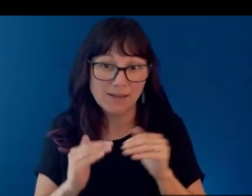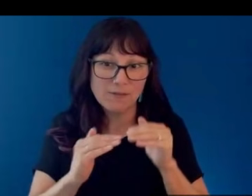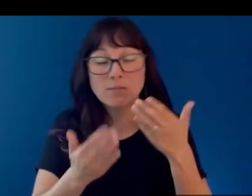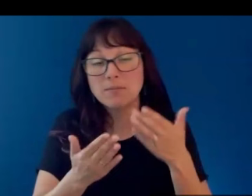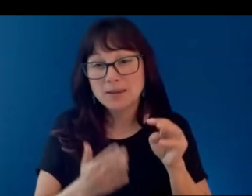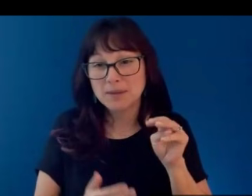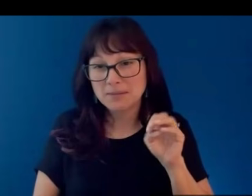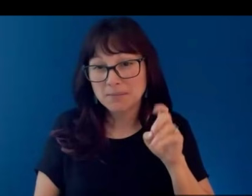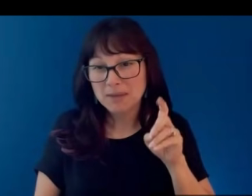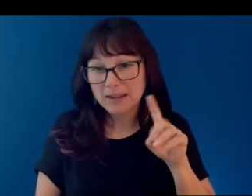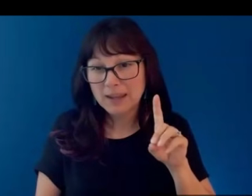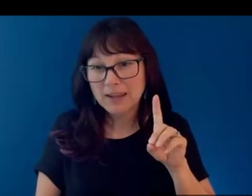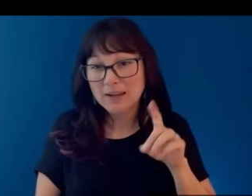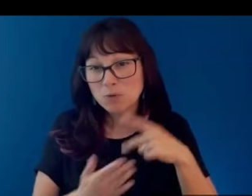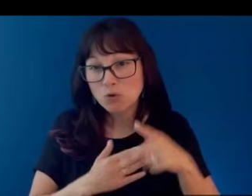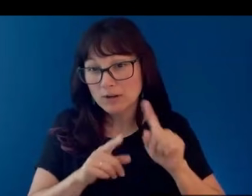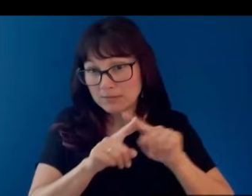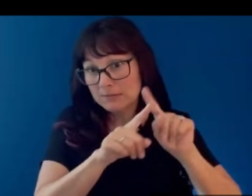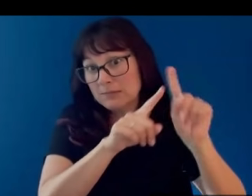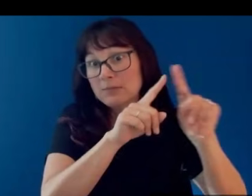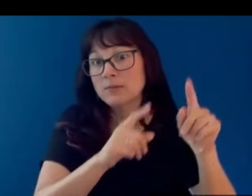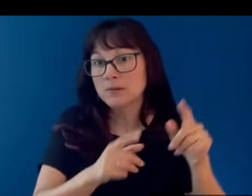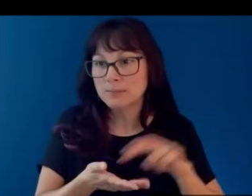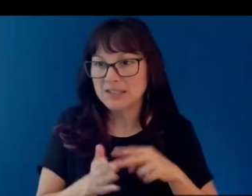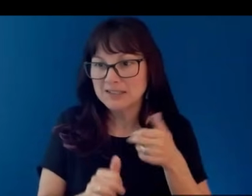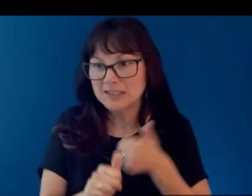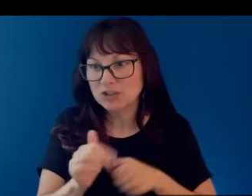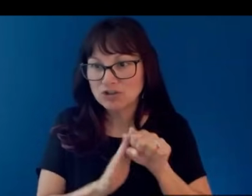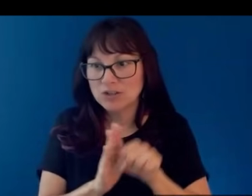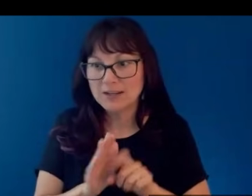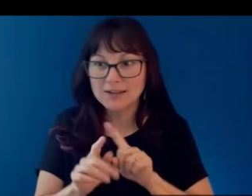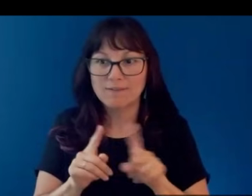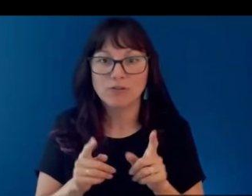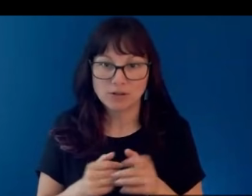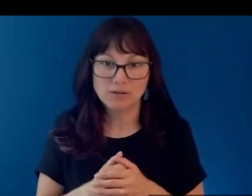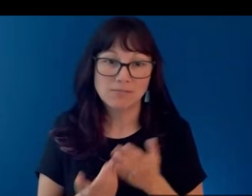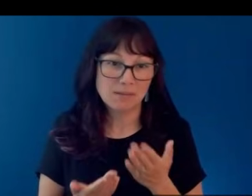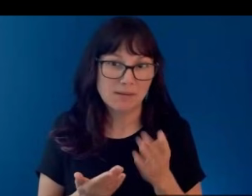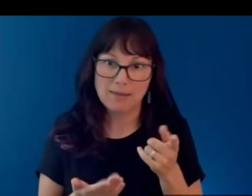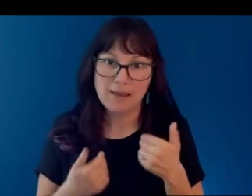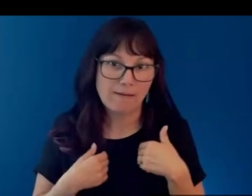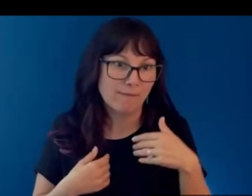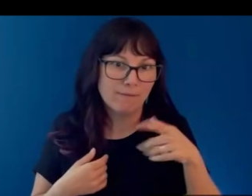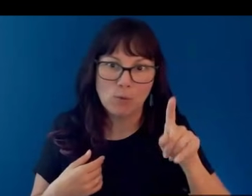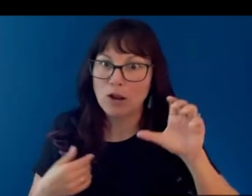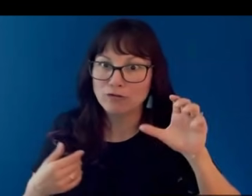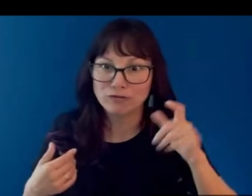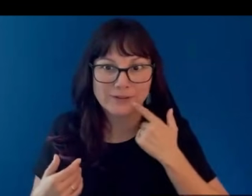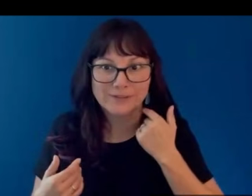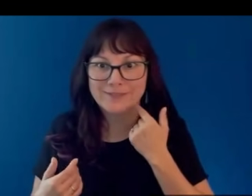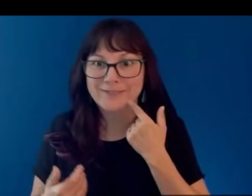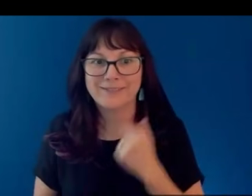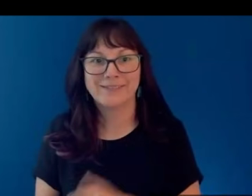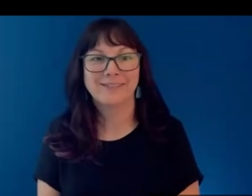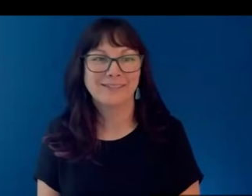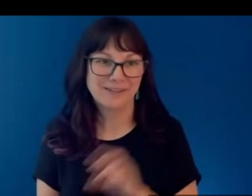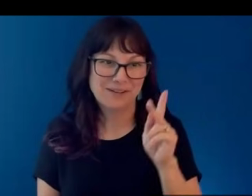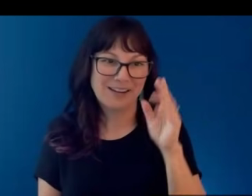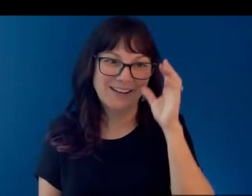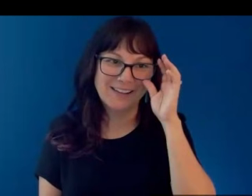Medicaid programs. So each state is different. They may have hundreds. All